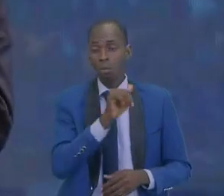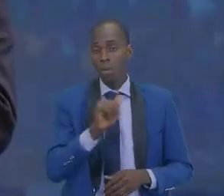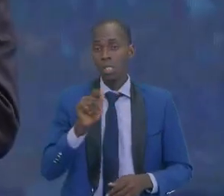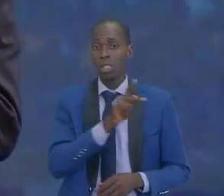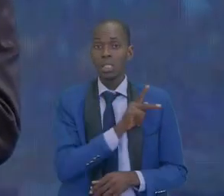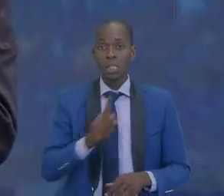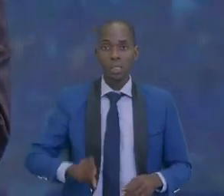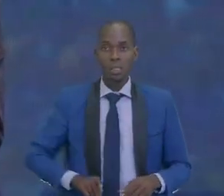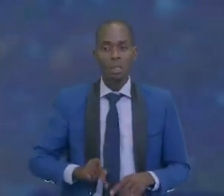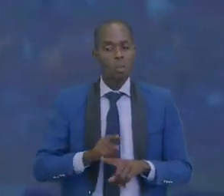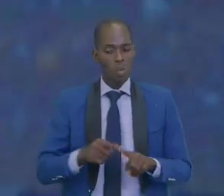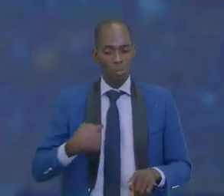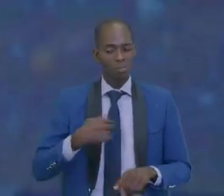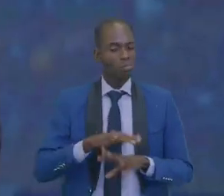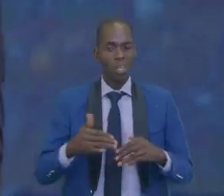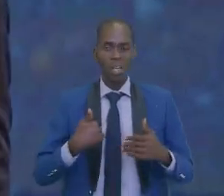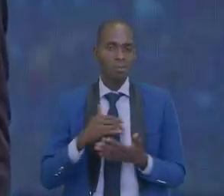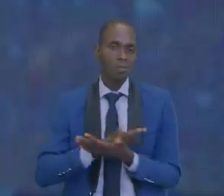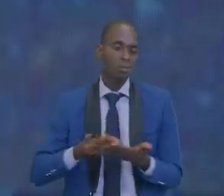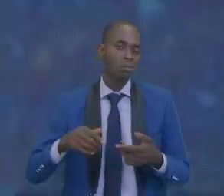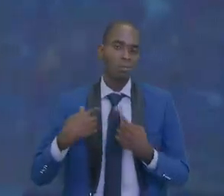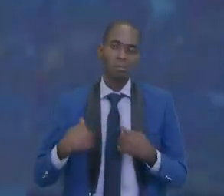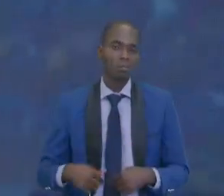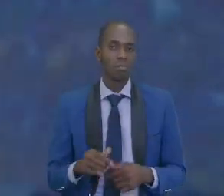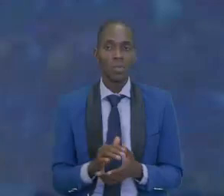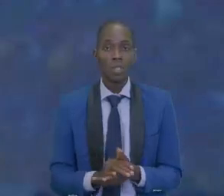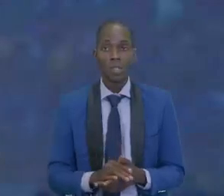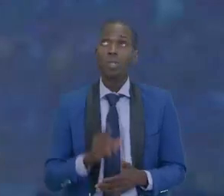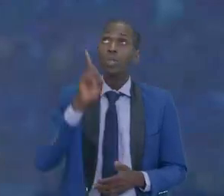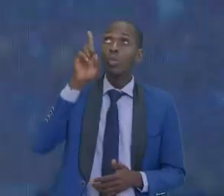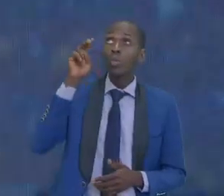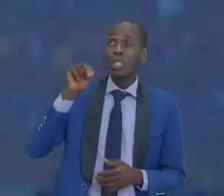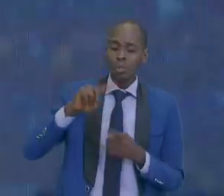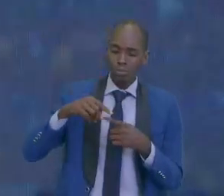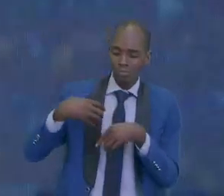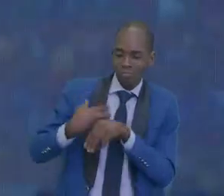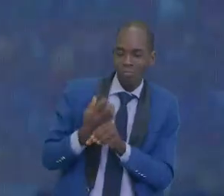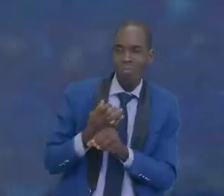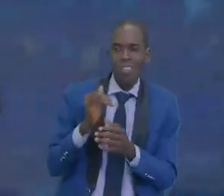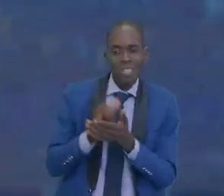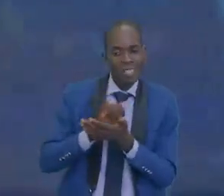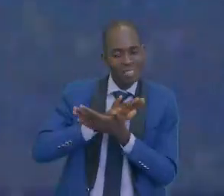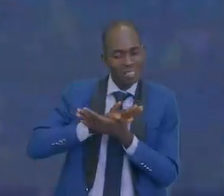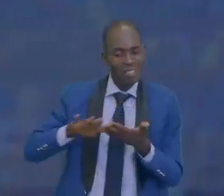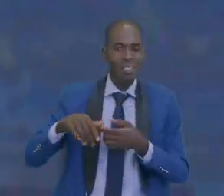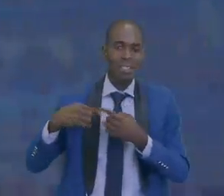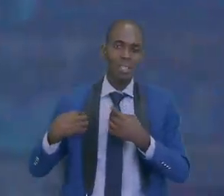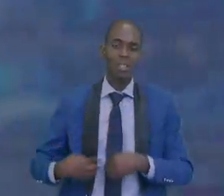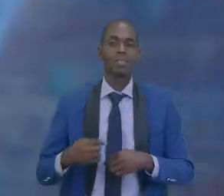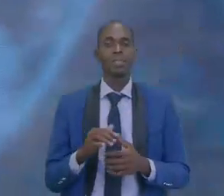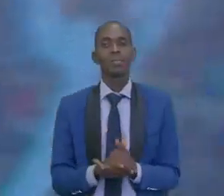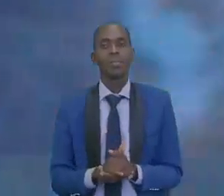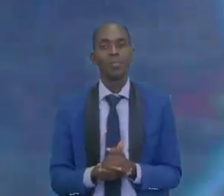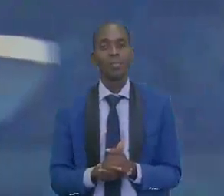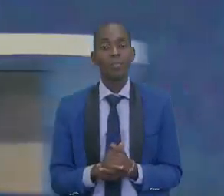I don't have a clean heart. You need to create in me a clean heart. He